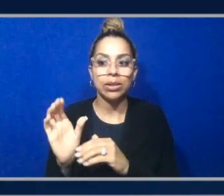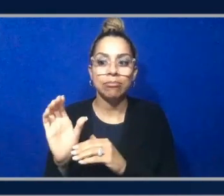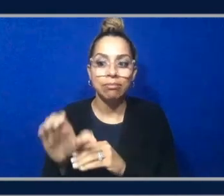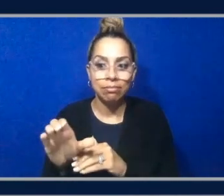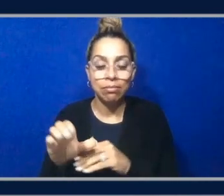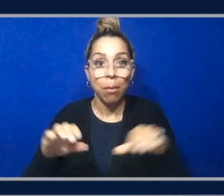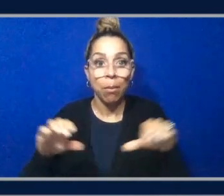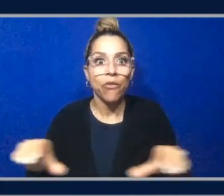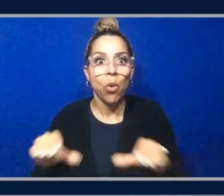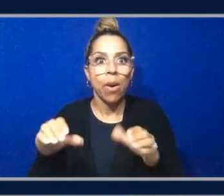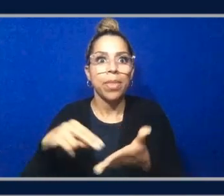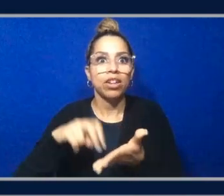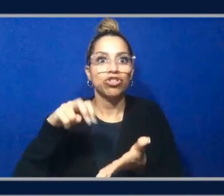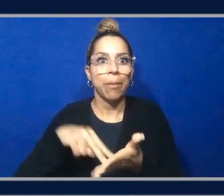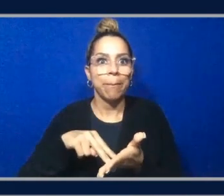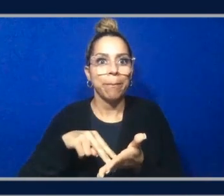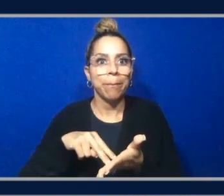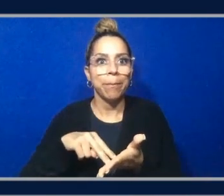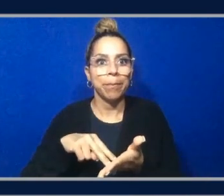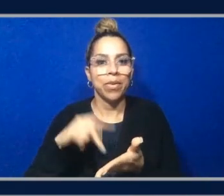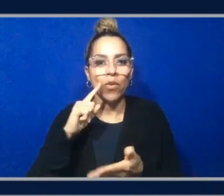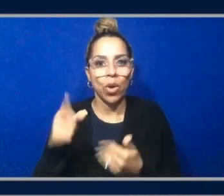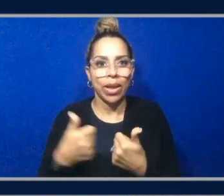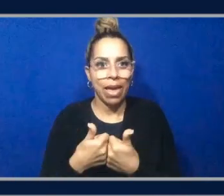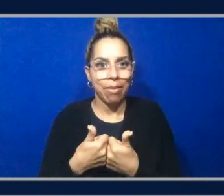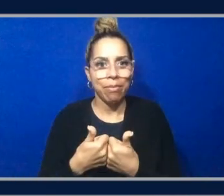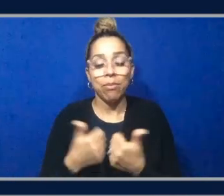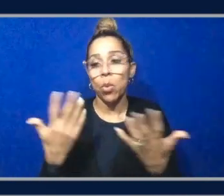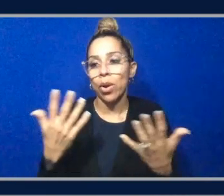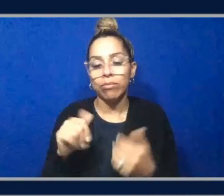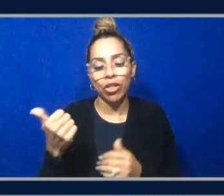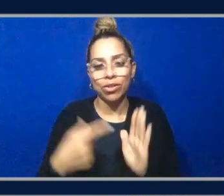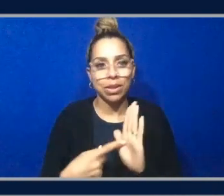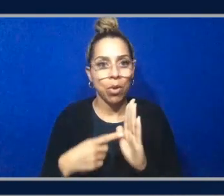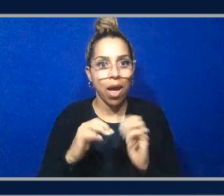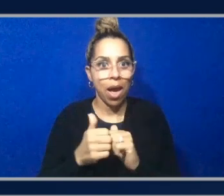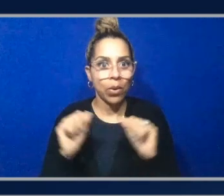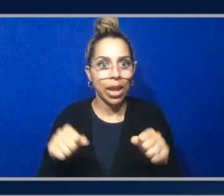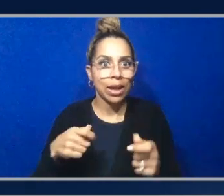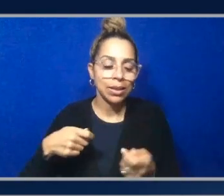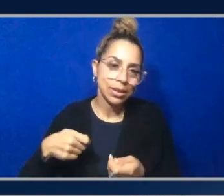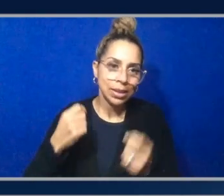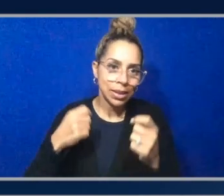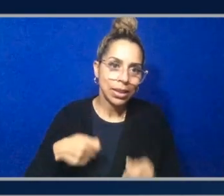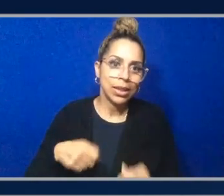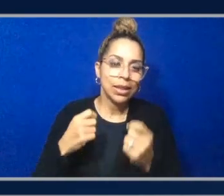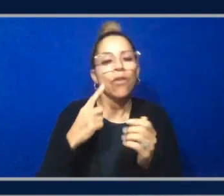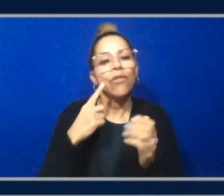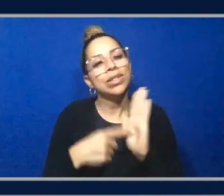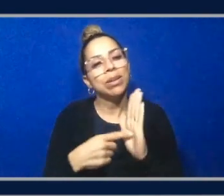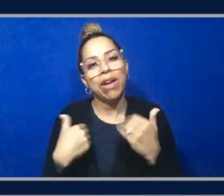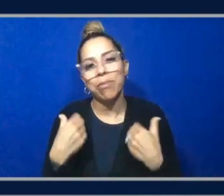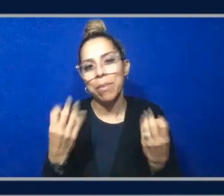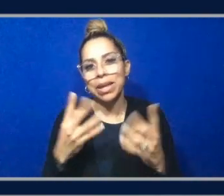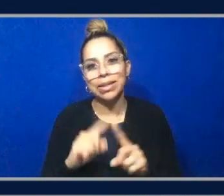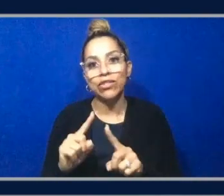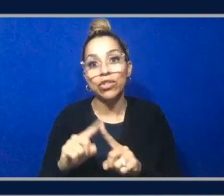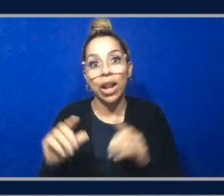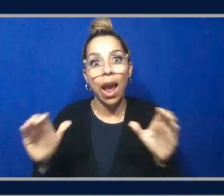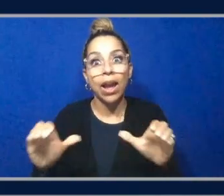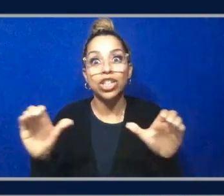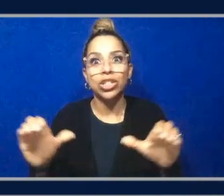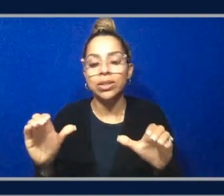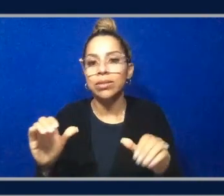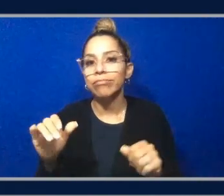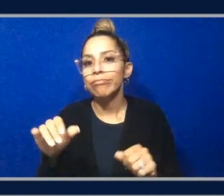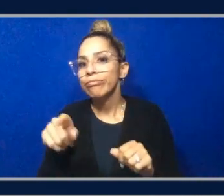in the game, or how it can dig a hole. Or like, for example, we have a bunch of different actions, like here defining if it's